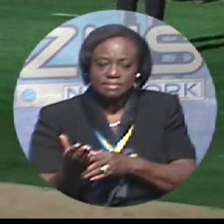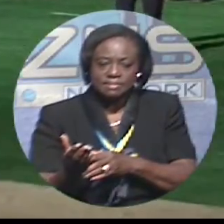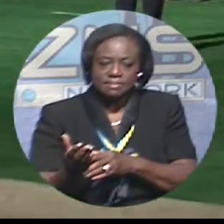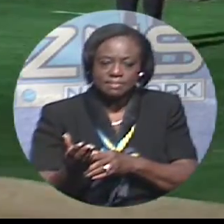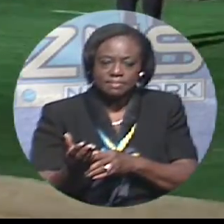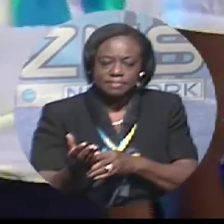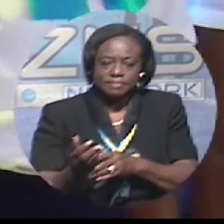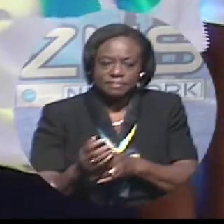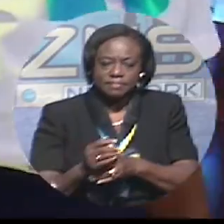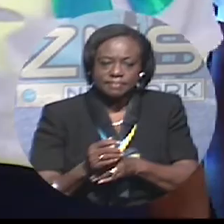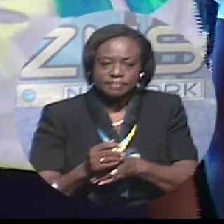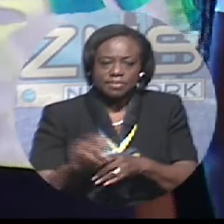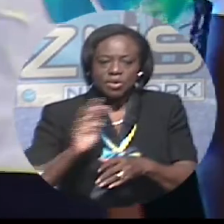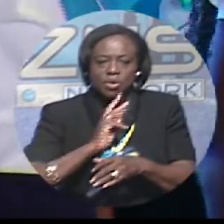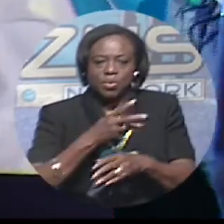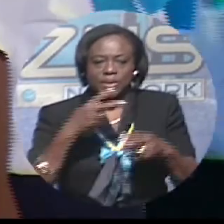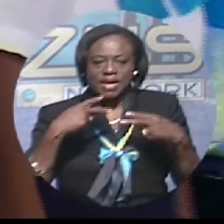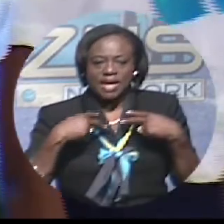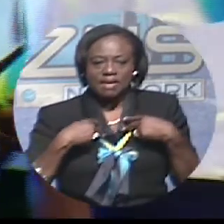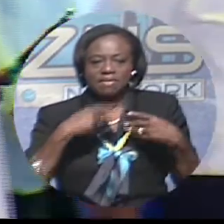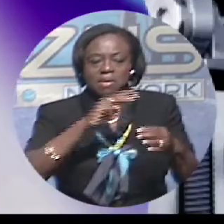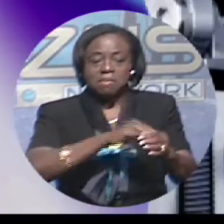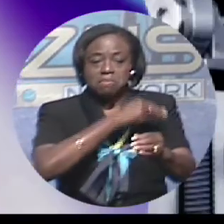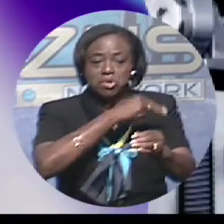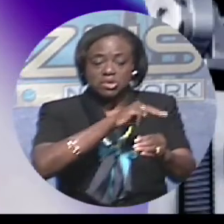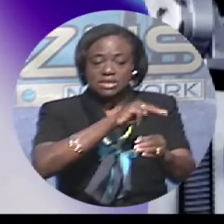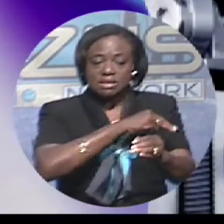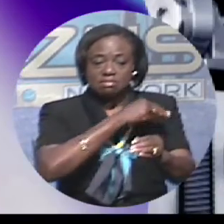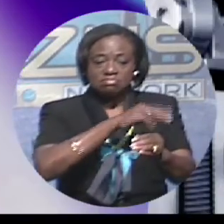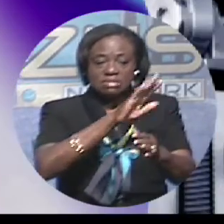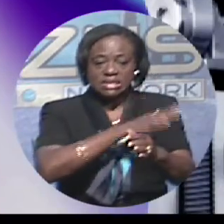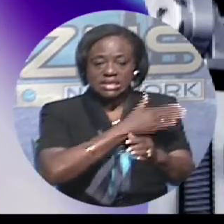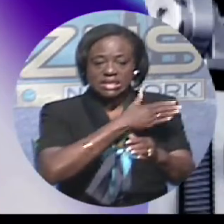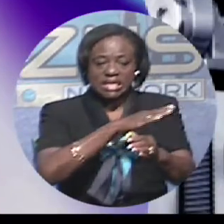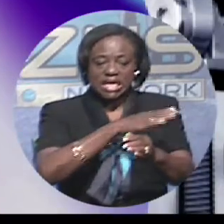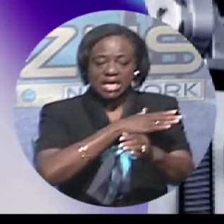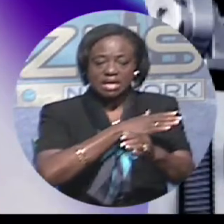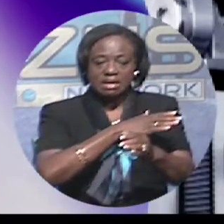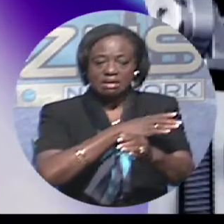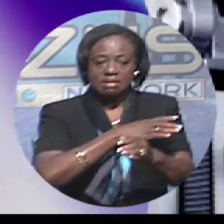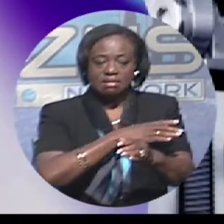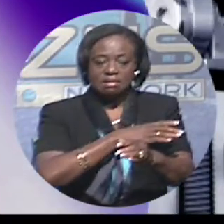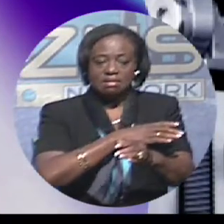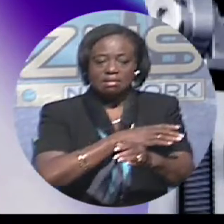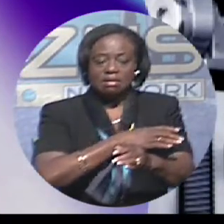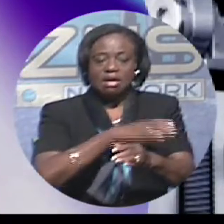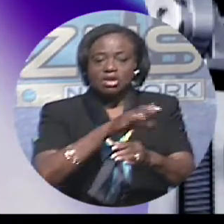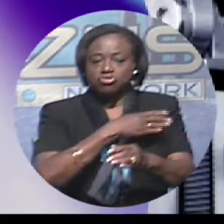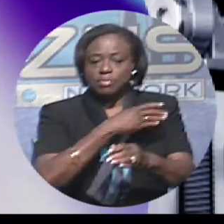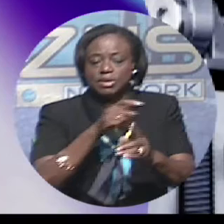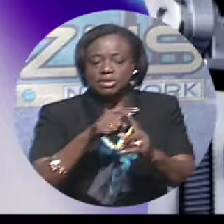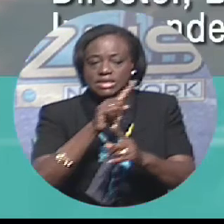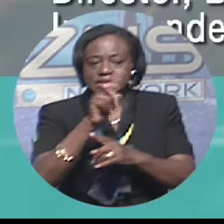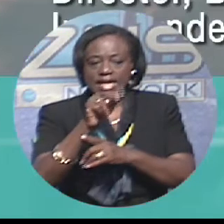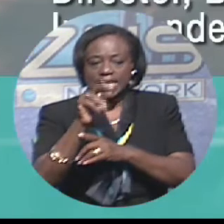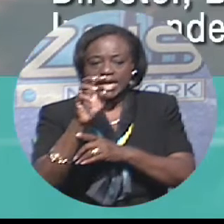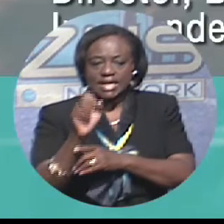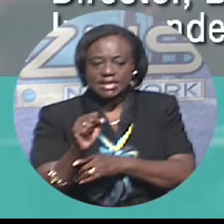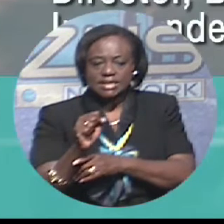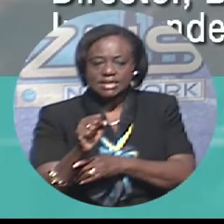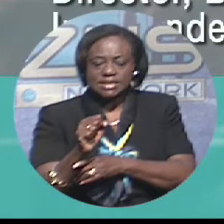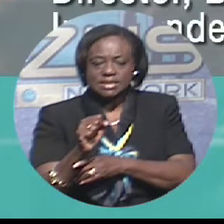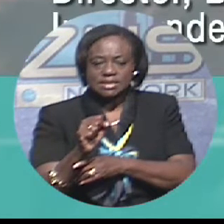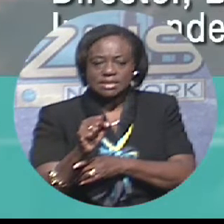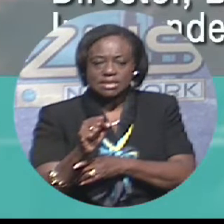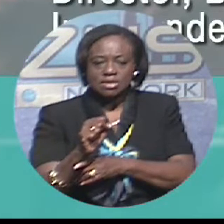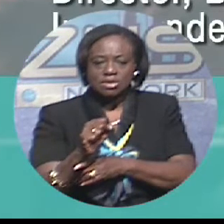looks good. We have lots of musical selections. We're doing a tribute for the 80th anniversary of ZNS in the Bahamas. We're doing a tribute